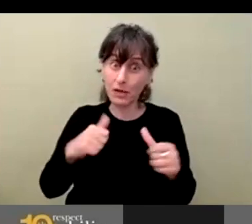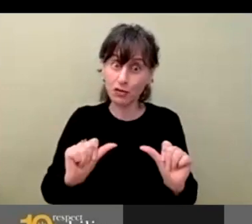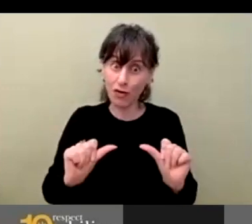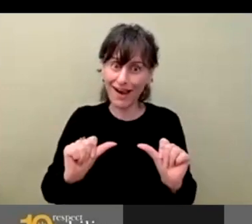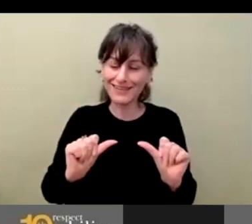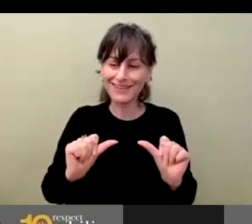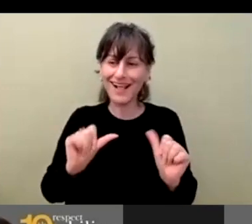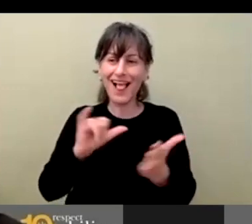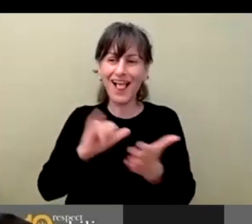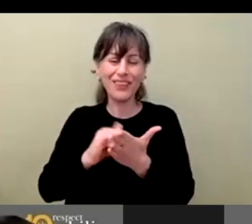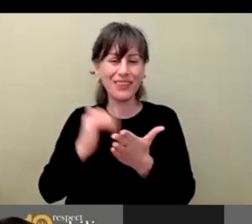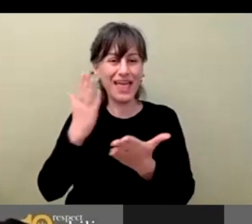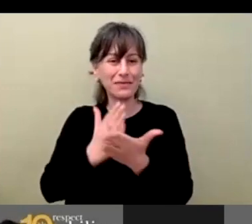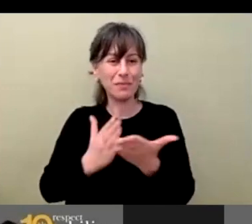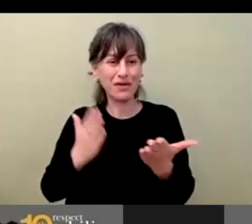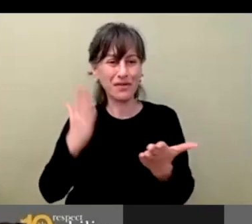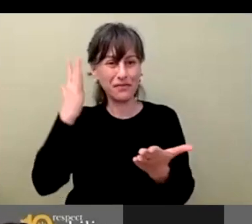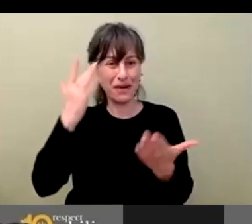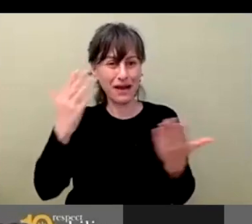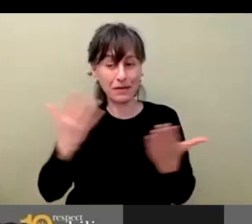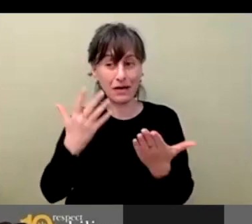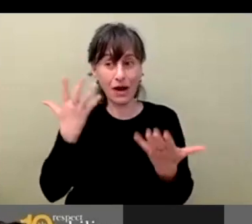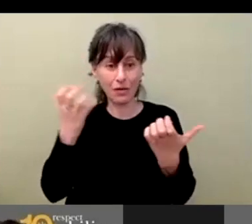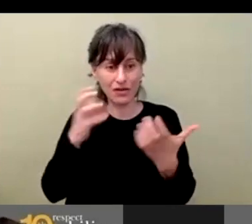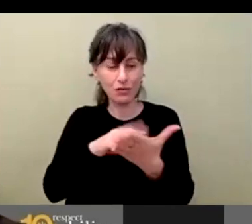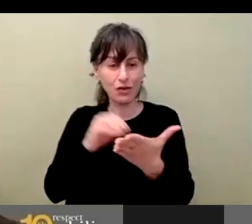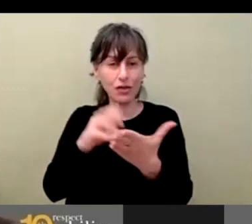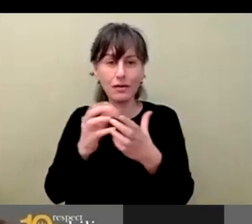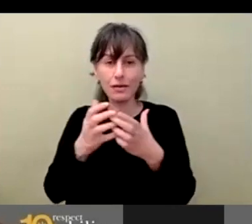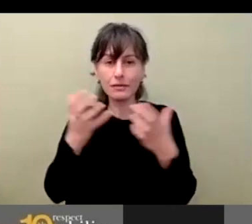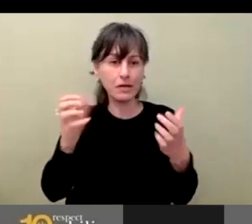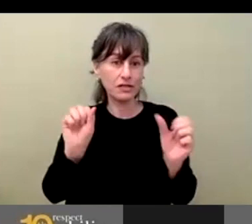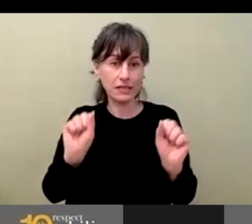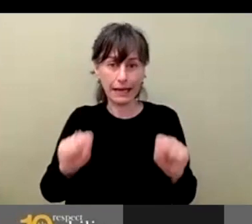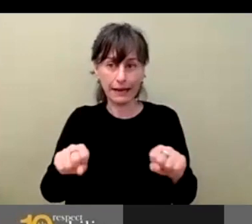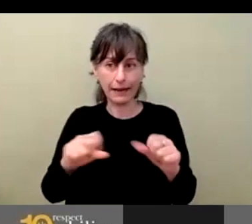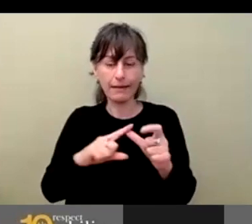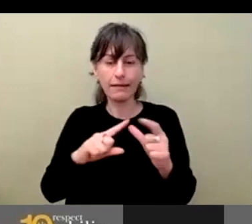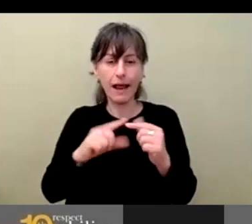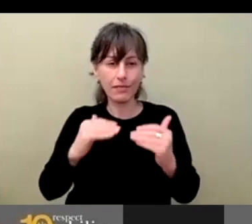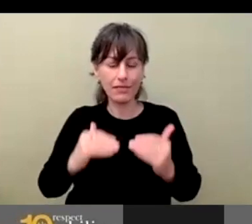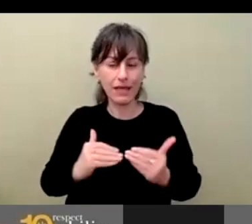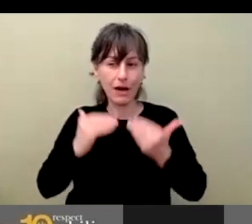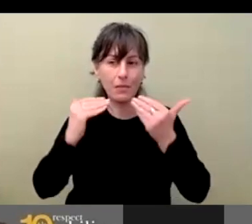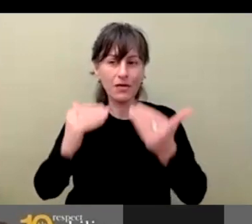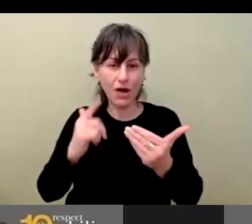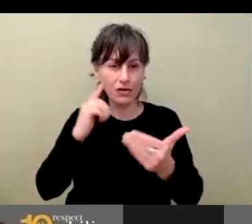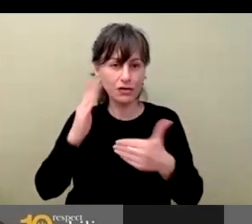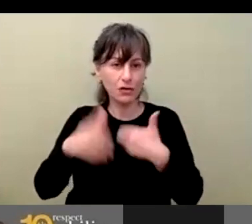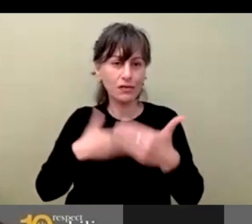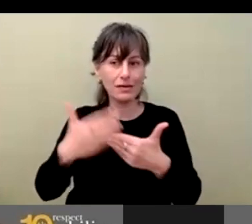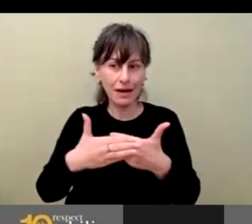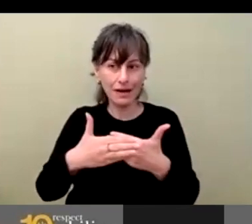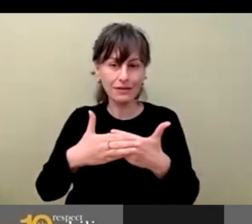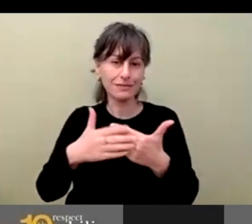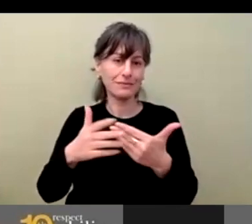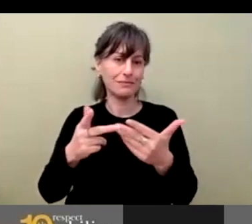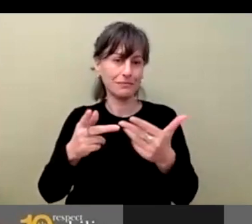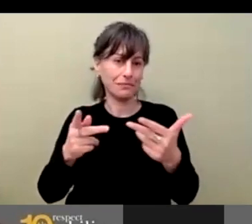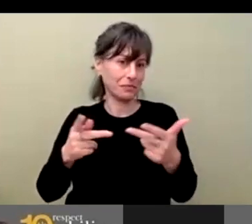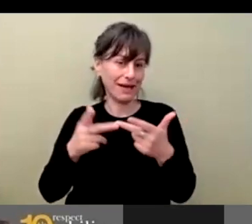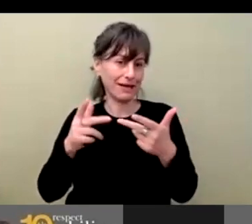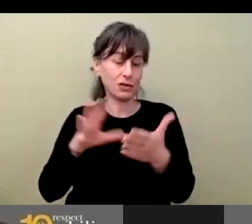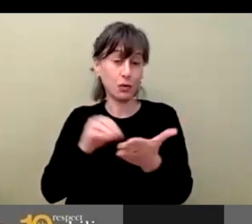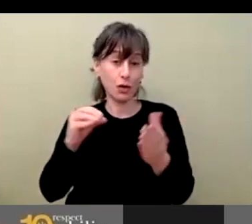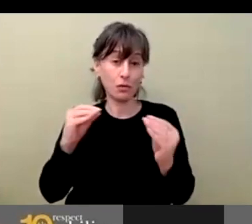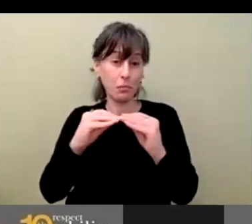And that's part of why I'm here, is so that I can learn as much as I can, and then I'll move on to the next ability to learn as much as I can, until